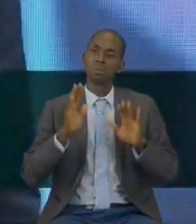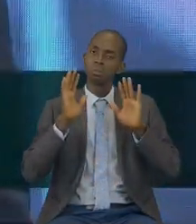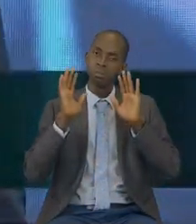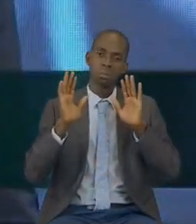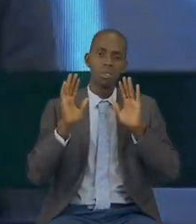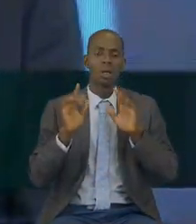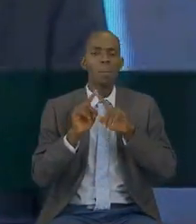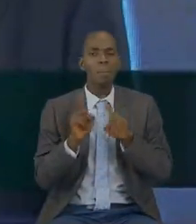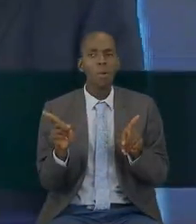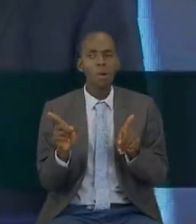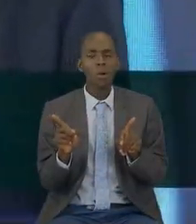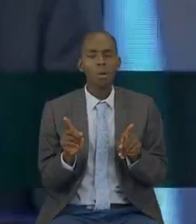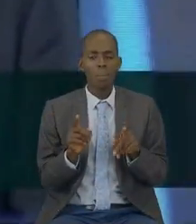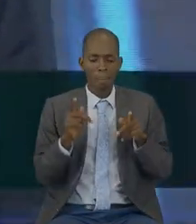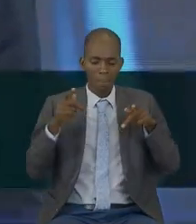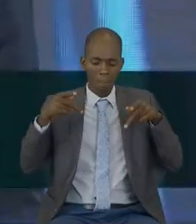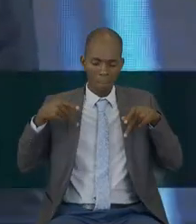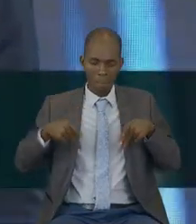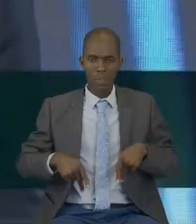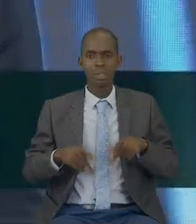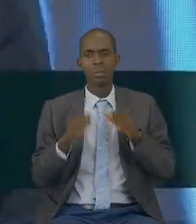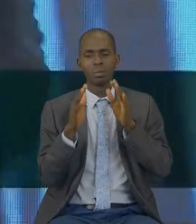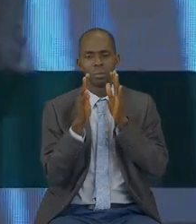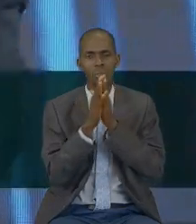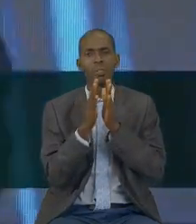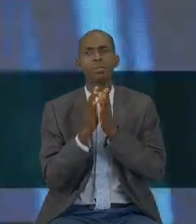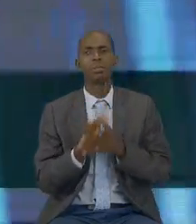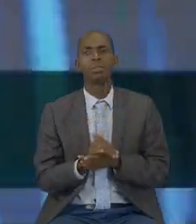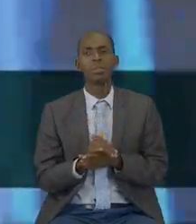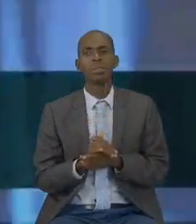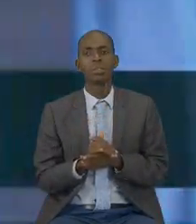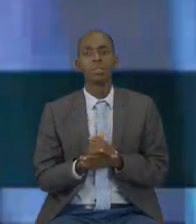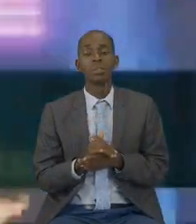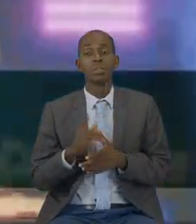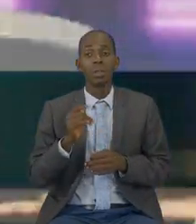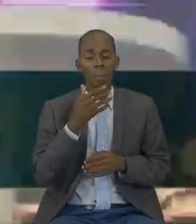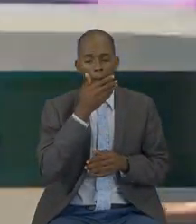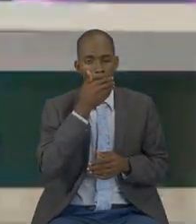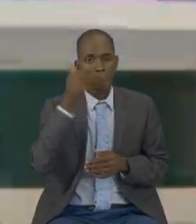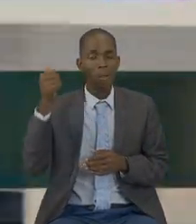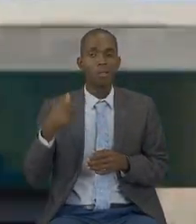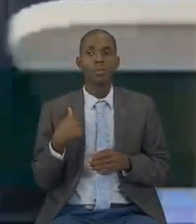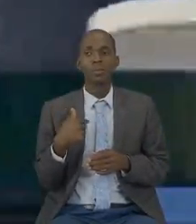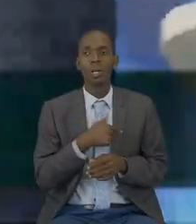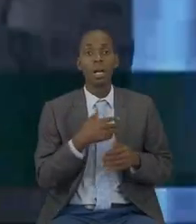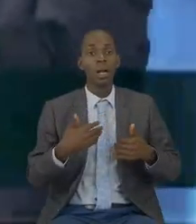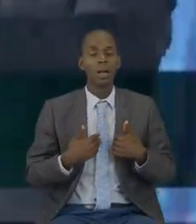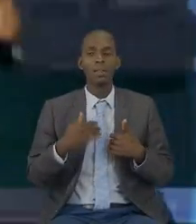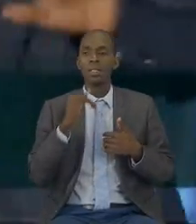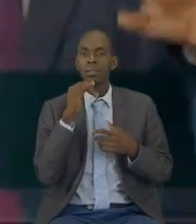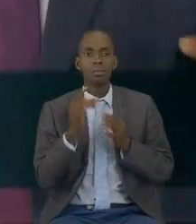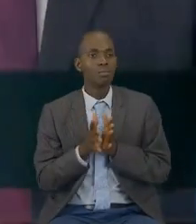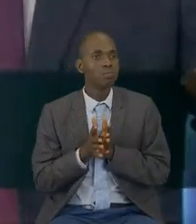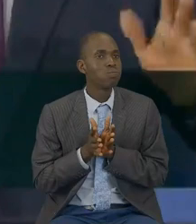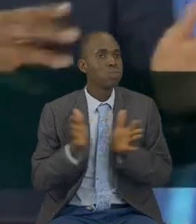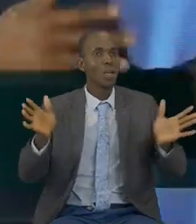But personal prayer. The prayers we have, public prayer, as we